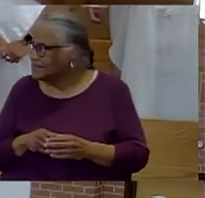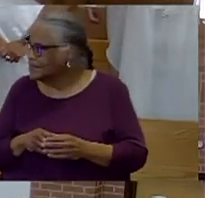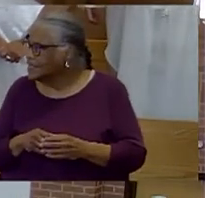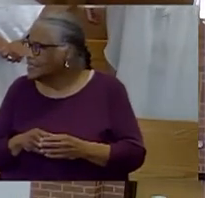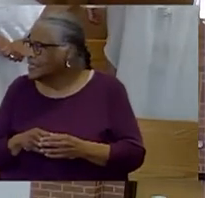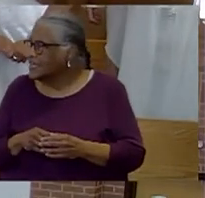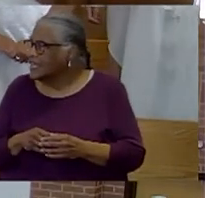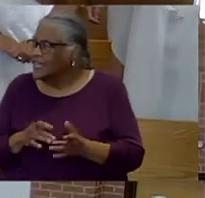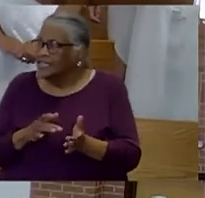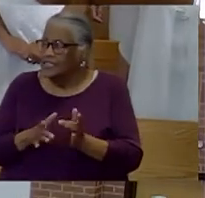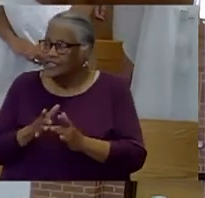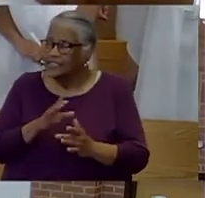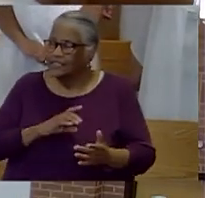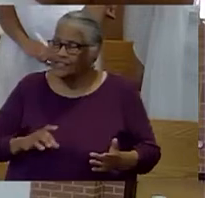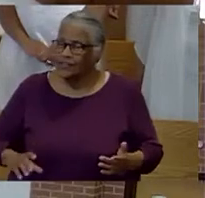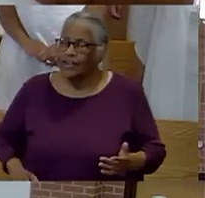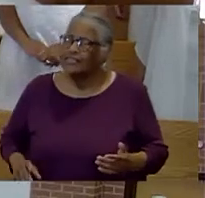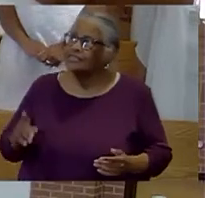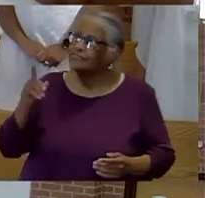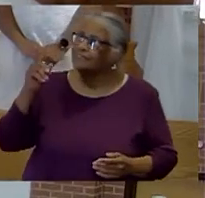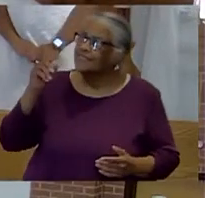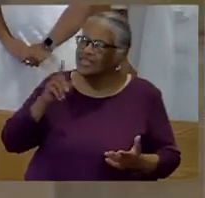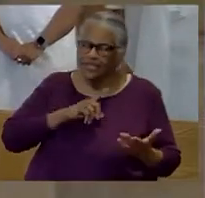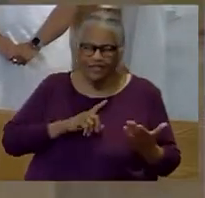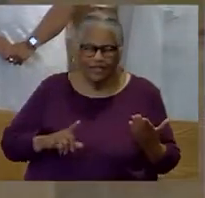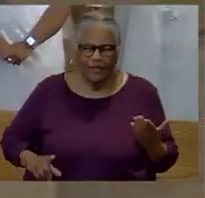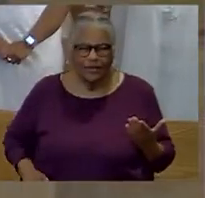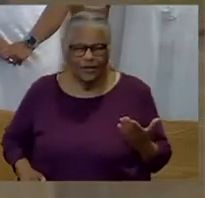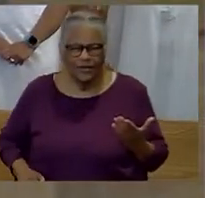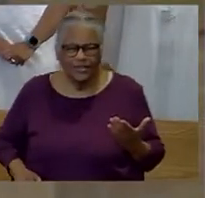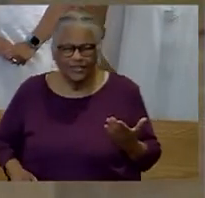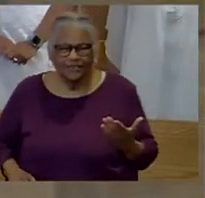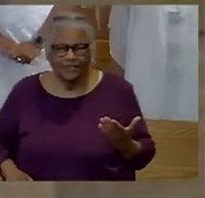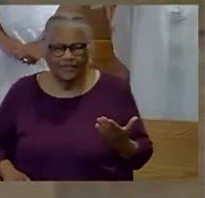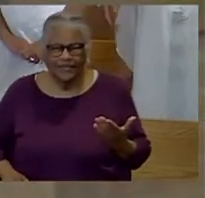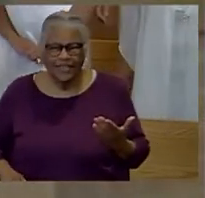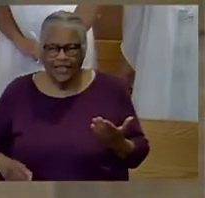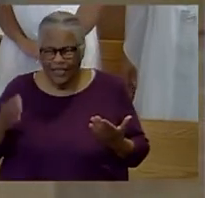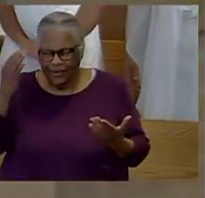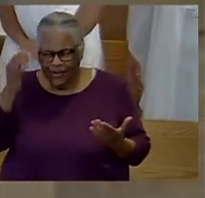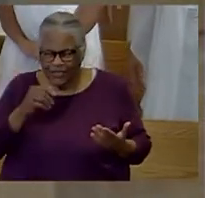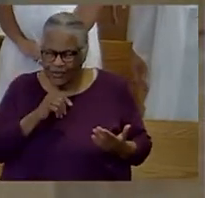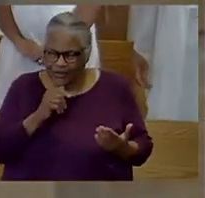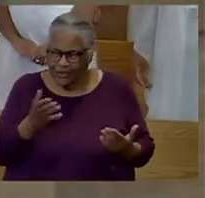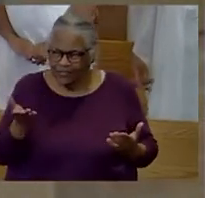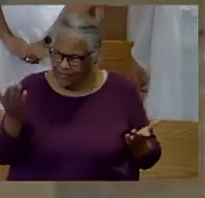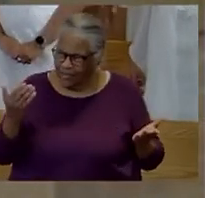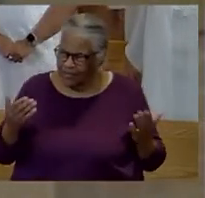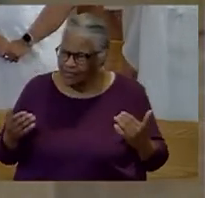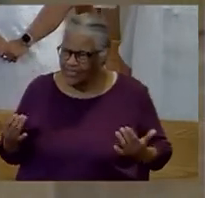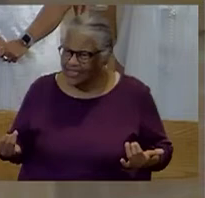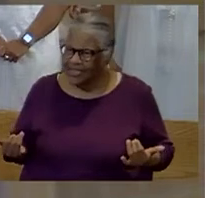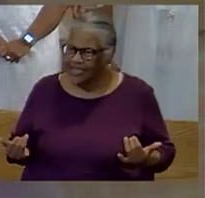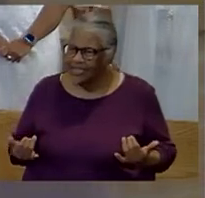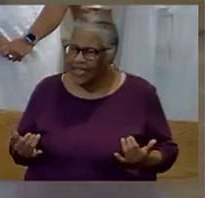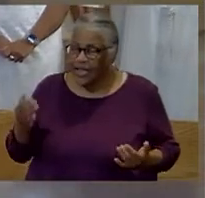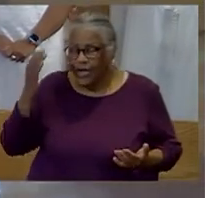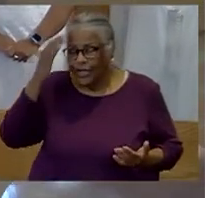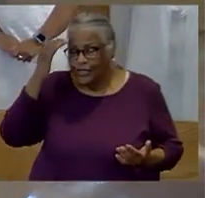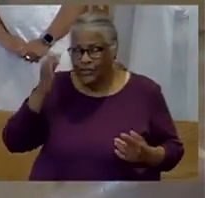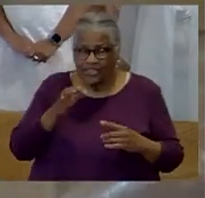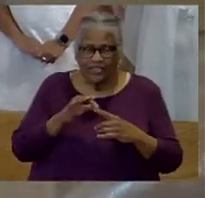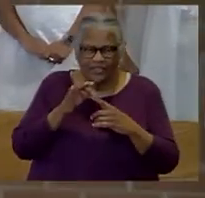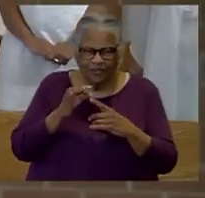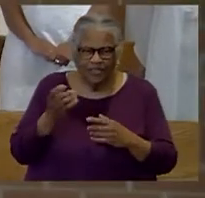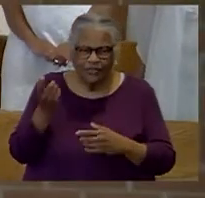because Jesus Christ is the Lord. Why don't you come today? Why, if you're here today, I know today is a special day, Easter, but